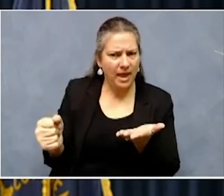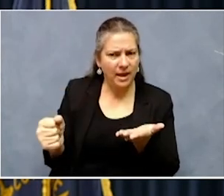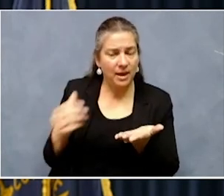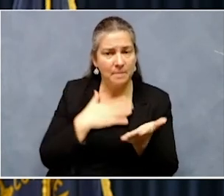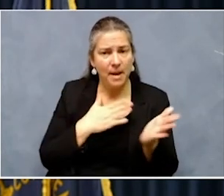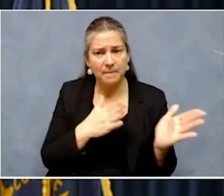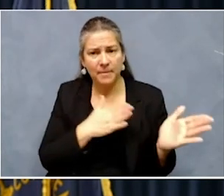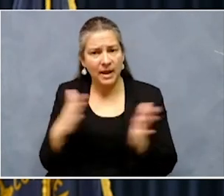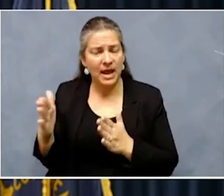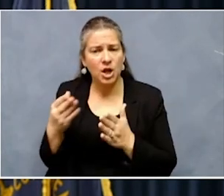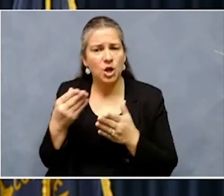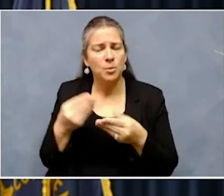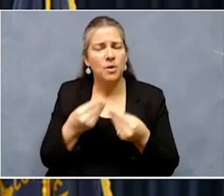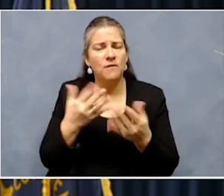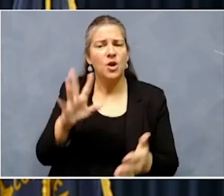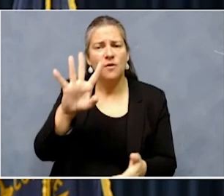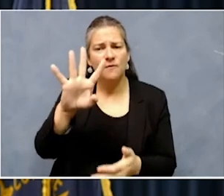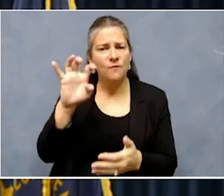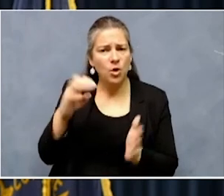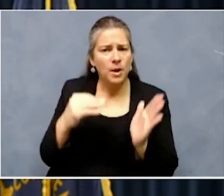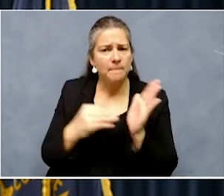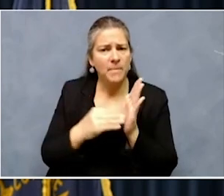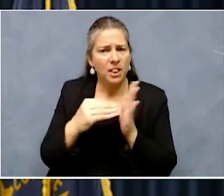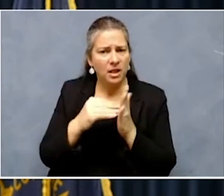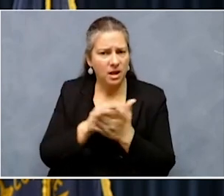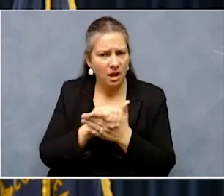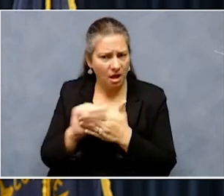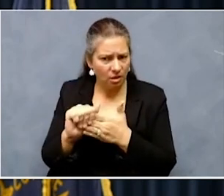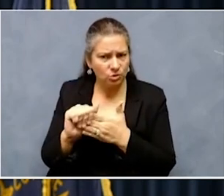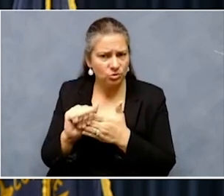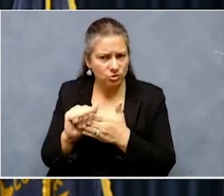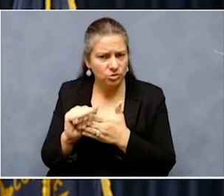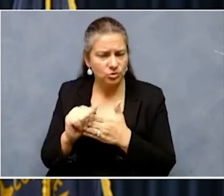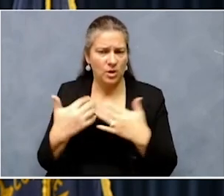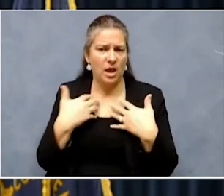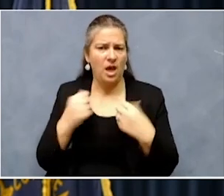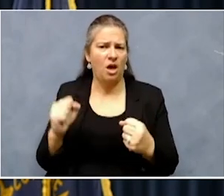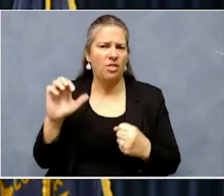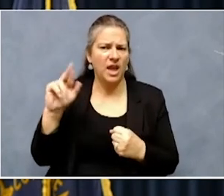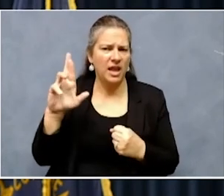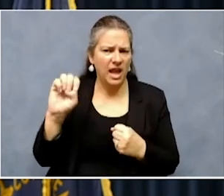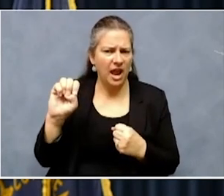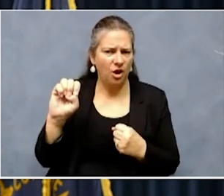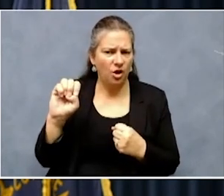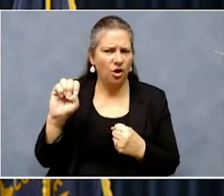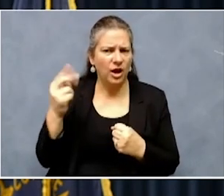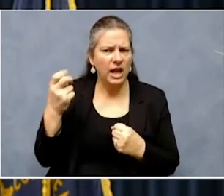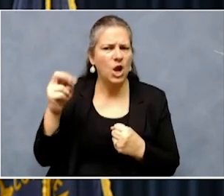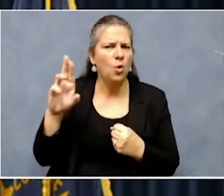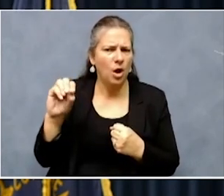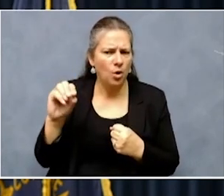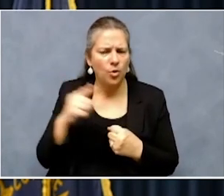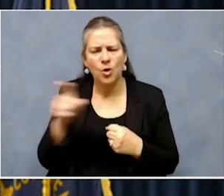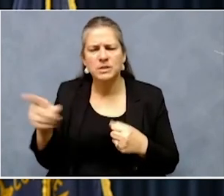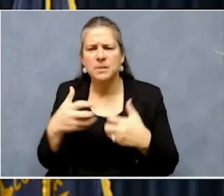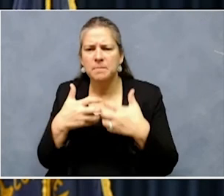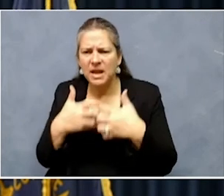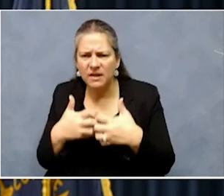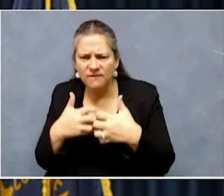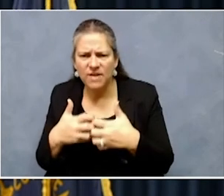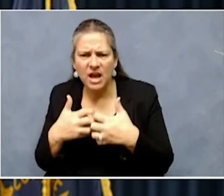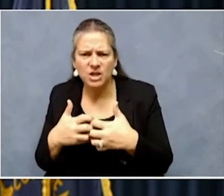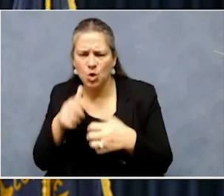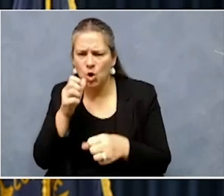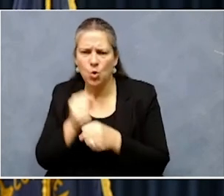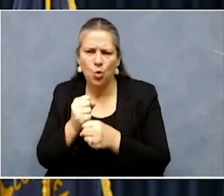past, Beshear has offered nurses, first responders, teachers, and grocery, agriculture, and factory workers as examples. In a